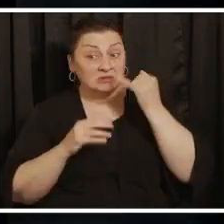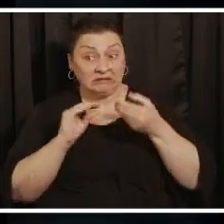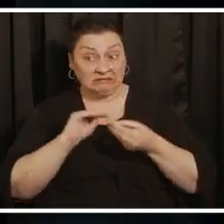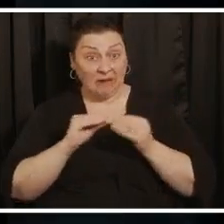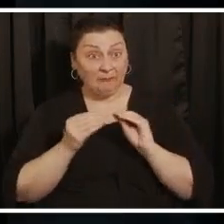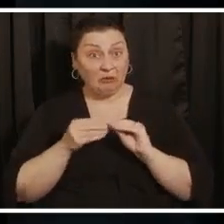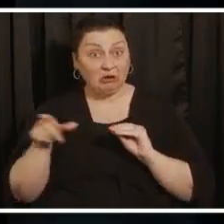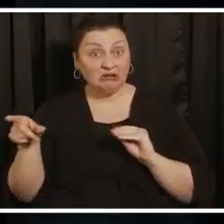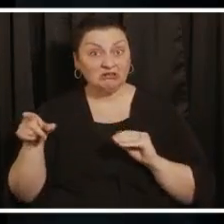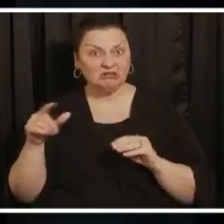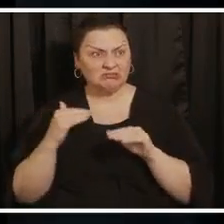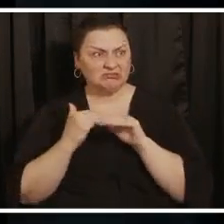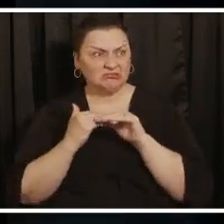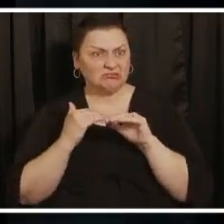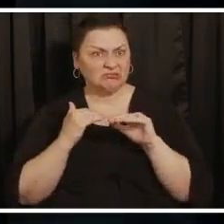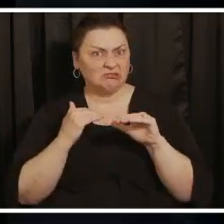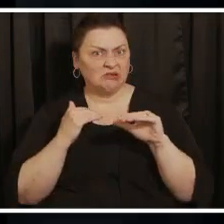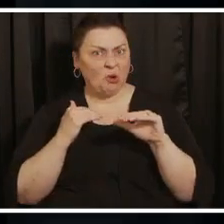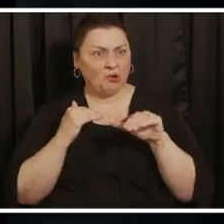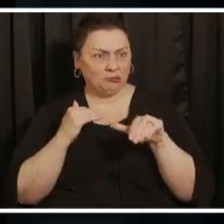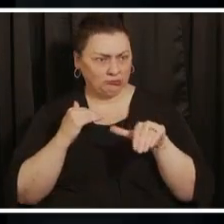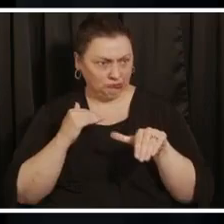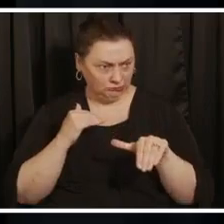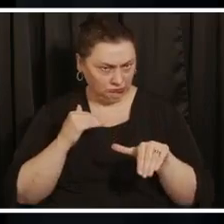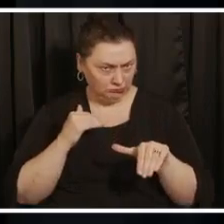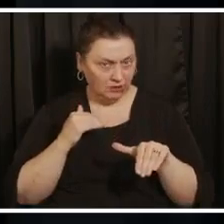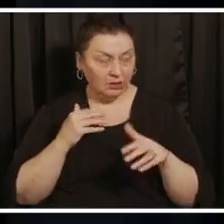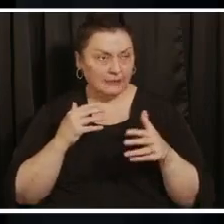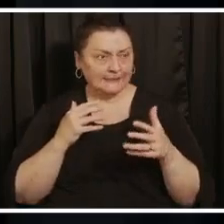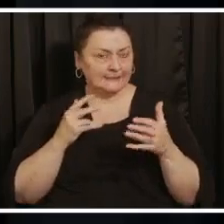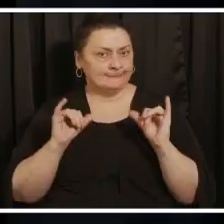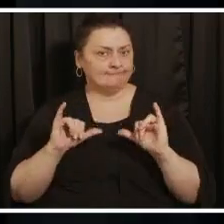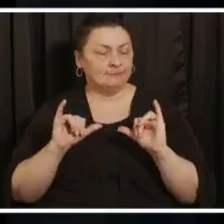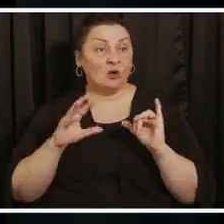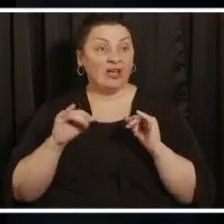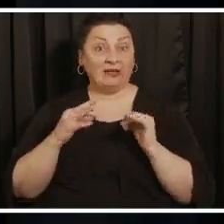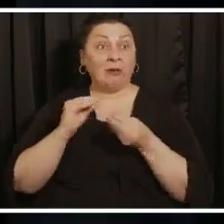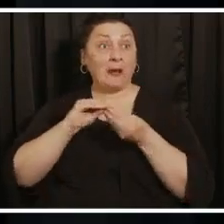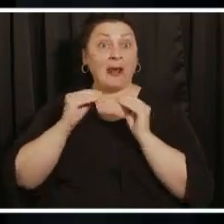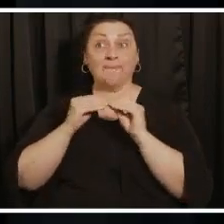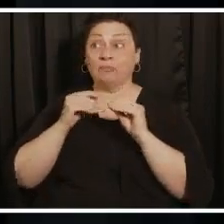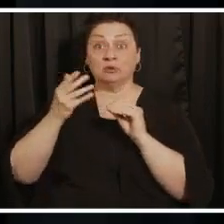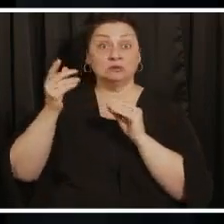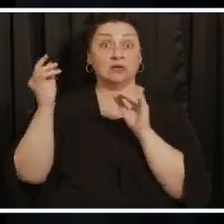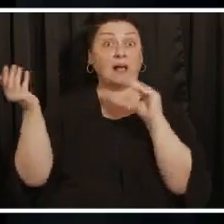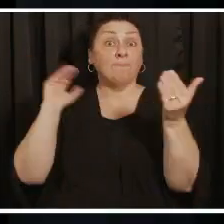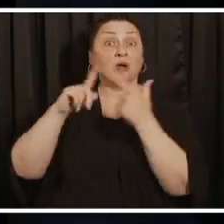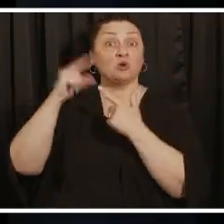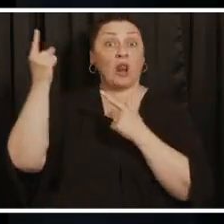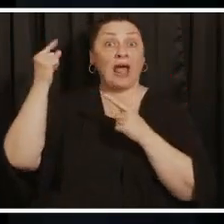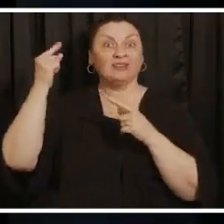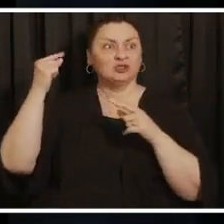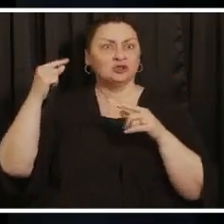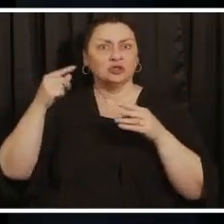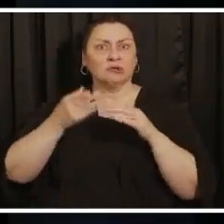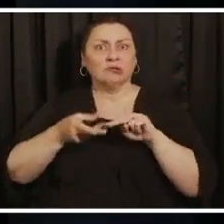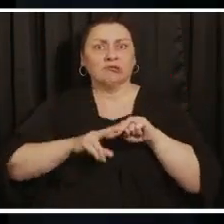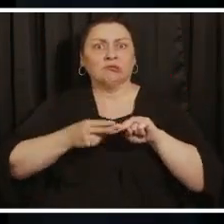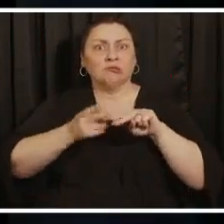or if they go back to what we saw last year? Can you clarify just maybe what that means for the schools? What will they